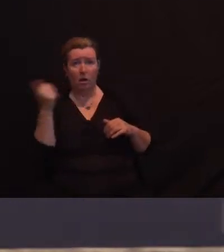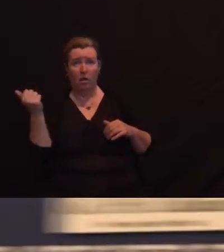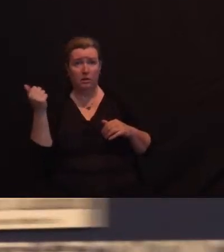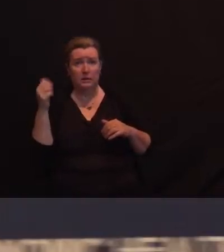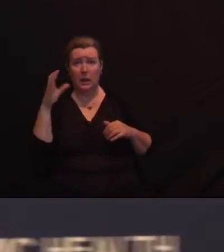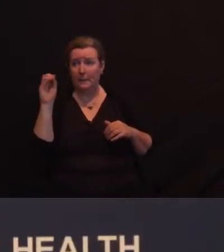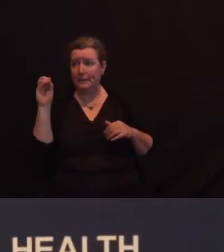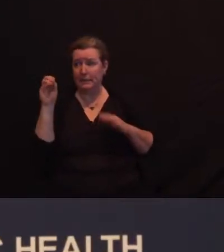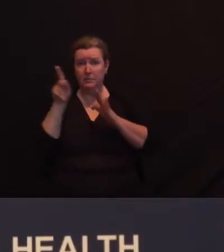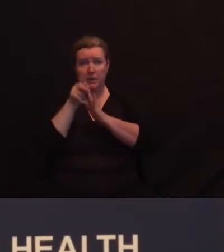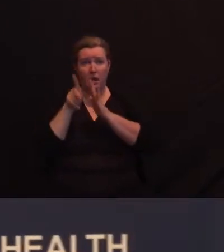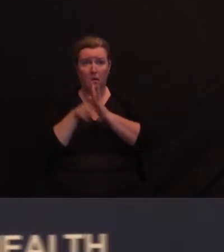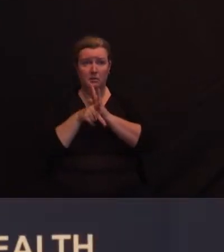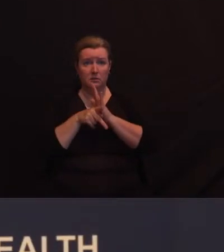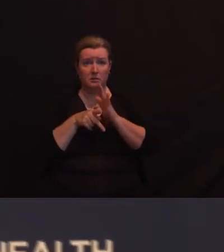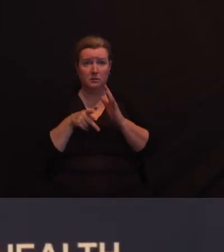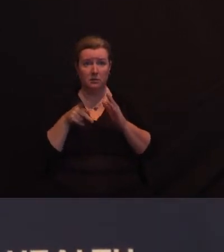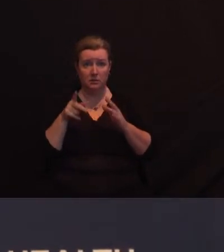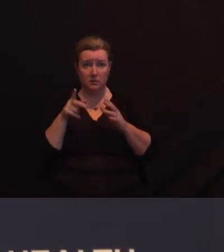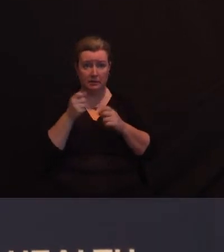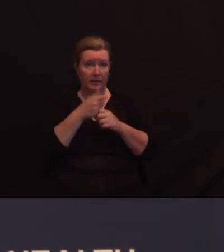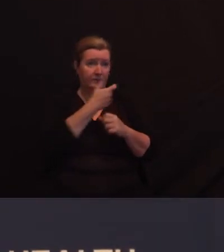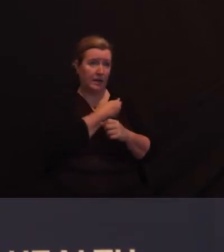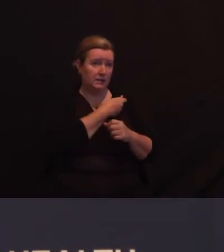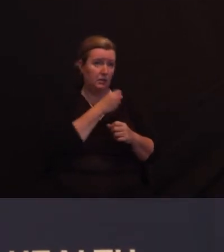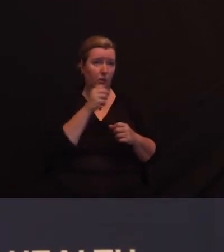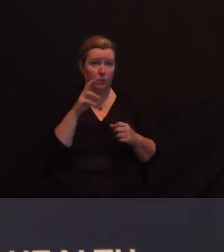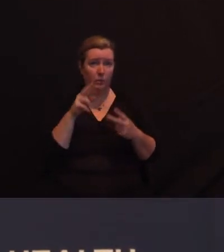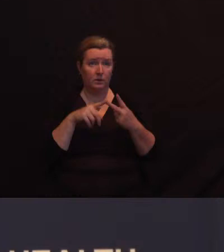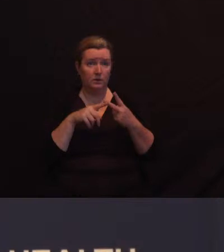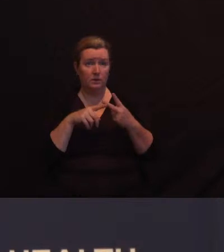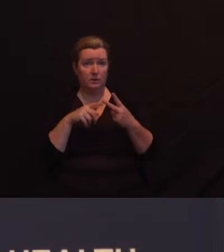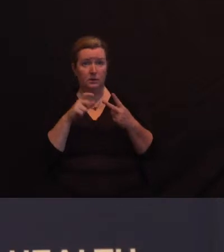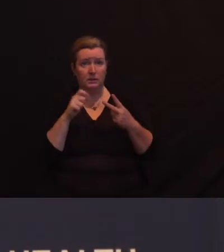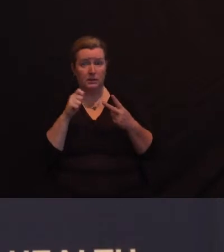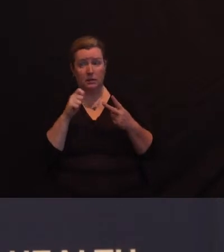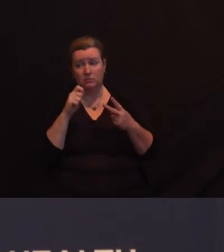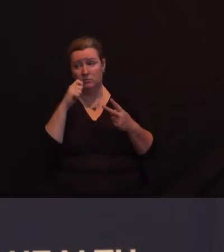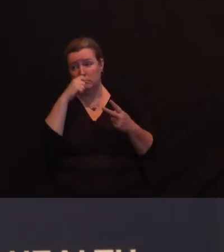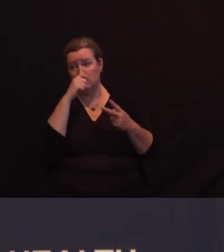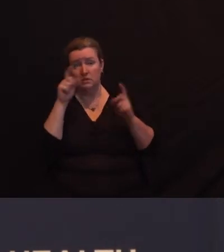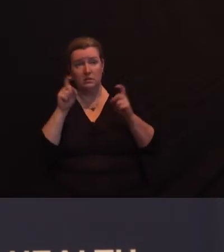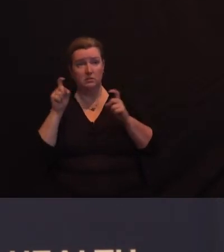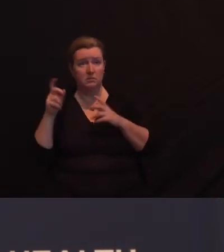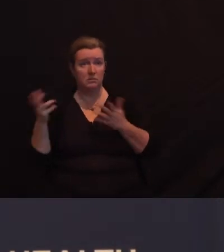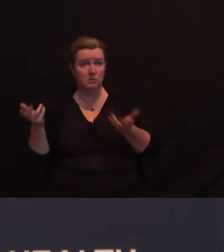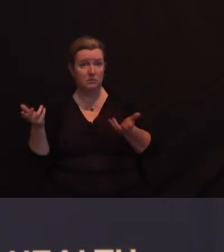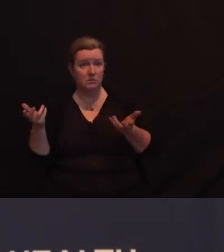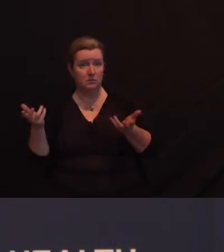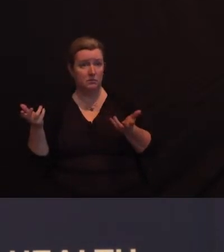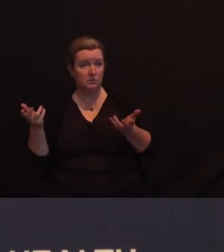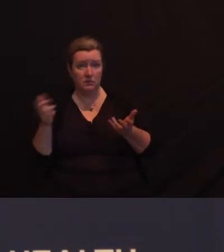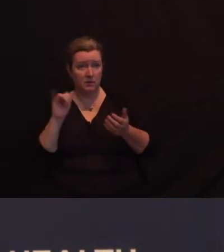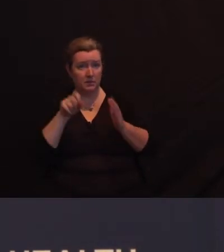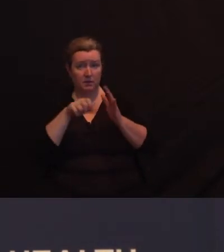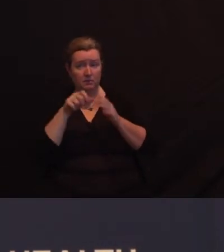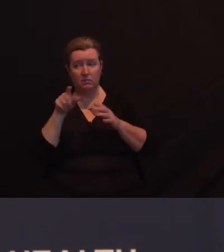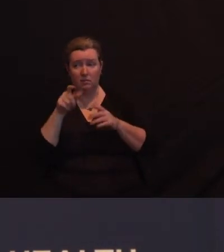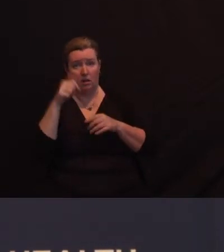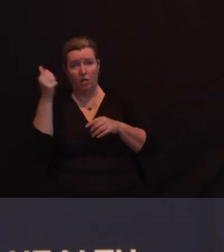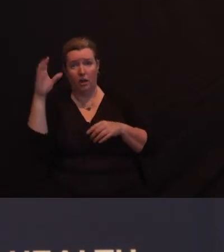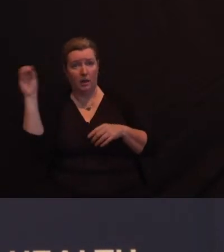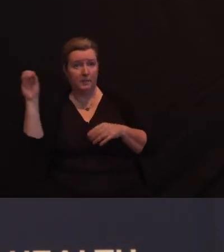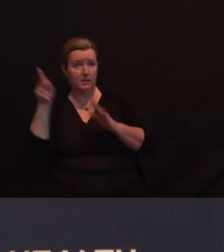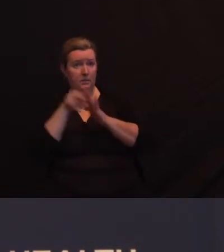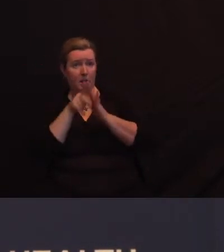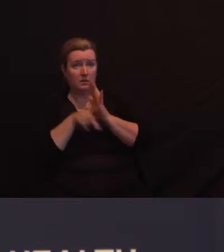either get vaccinated or tested and comply with the policy, and just like all other workplace policies, if there are